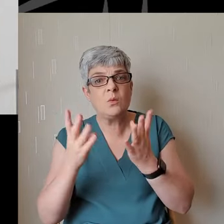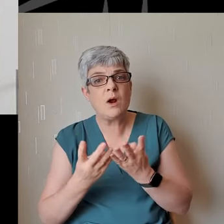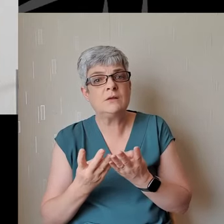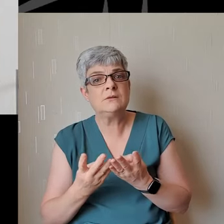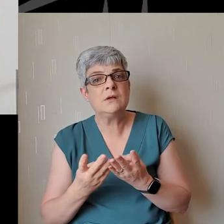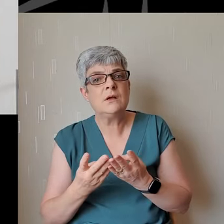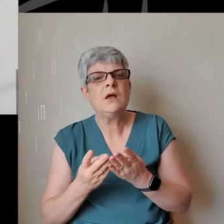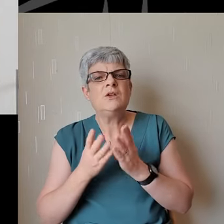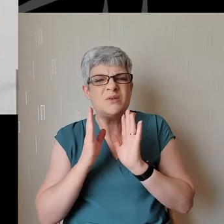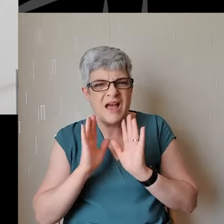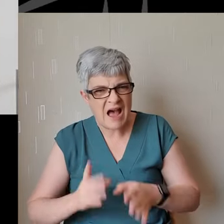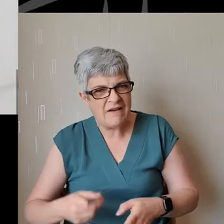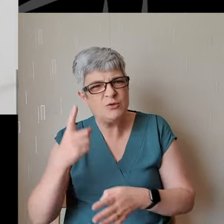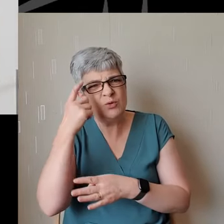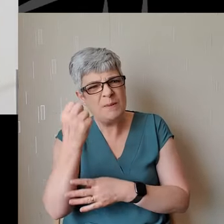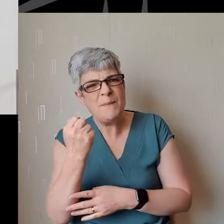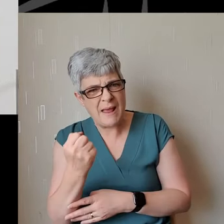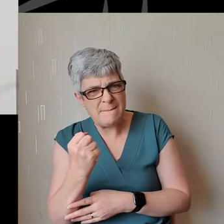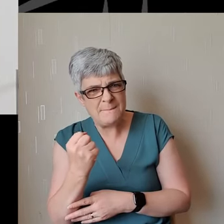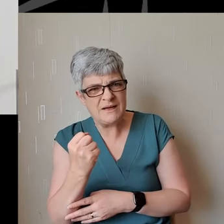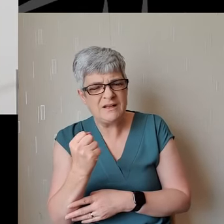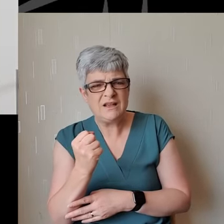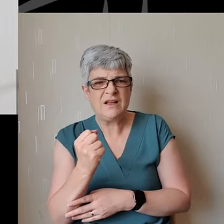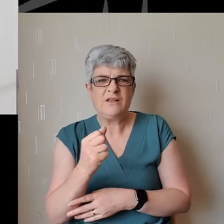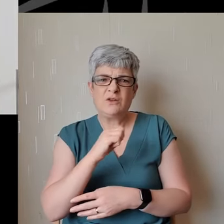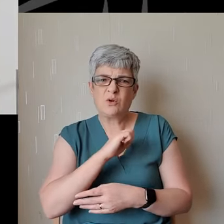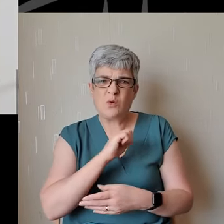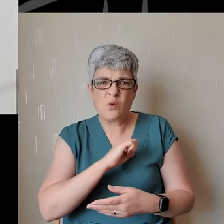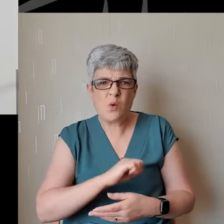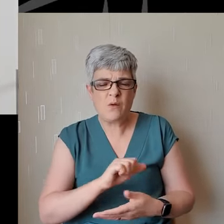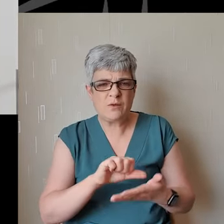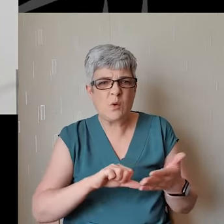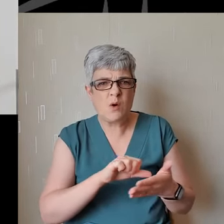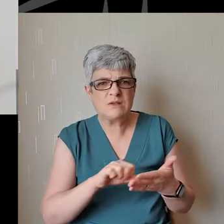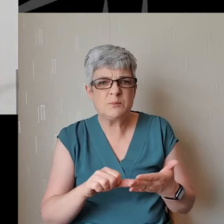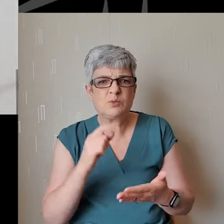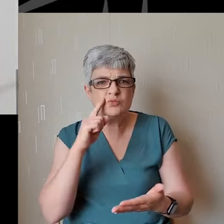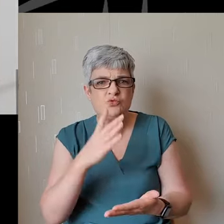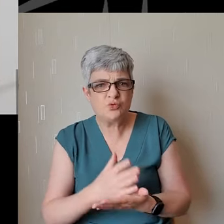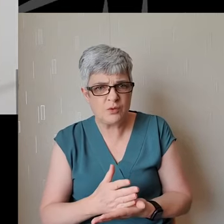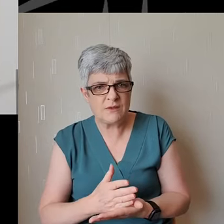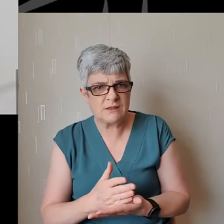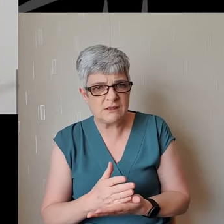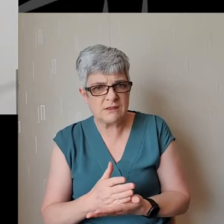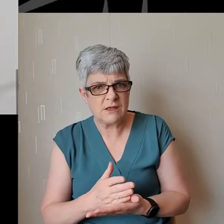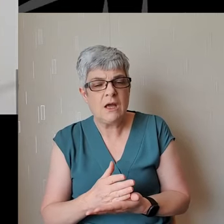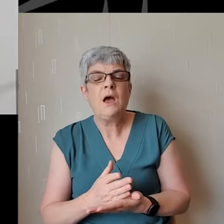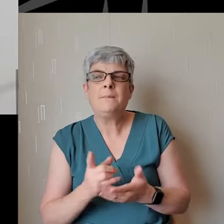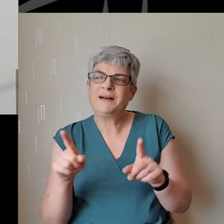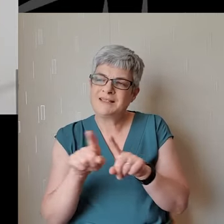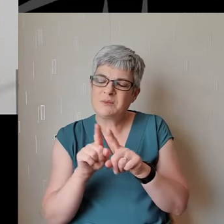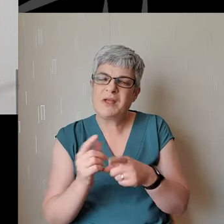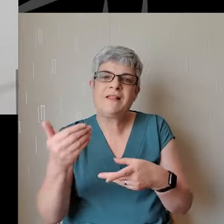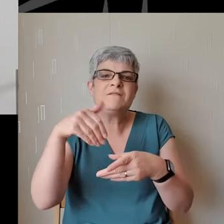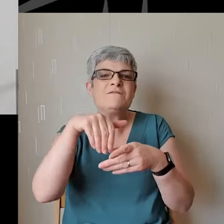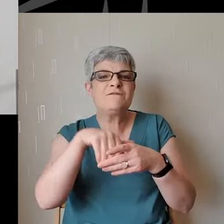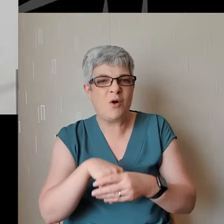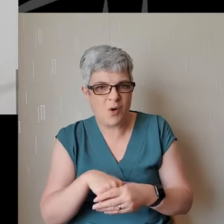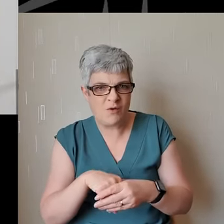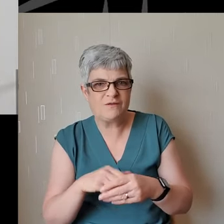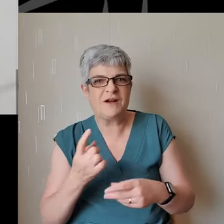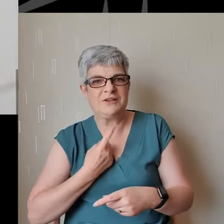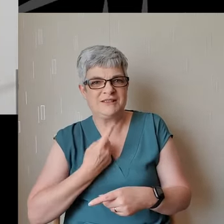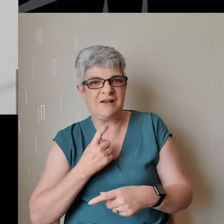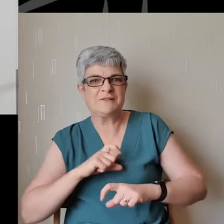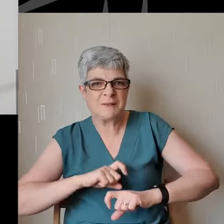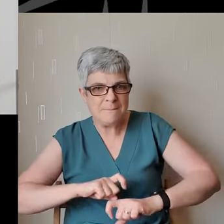ourselves of these great gospel truths taught in the Scriptures, but also then to involve ourselves, commit ourselves to our